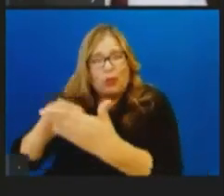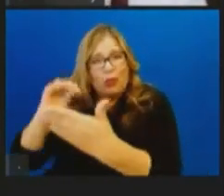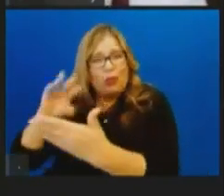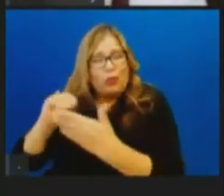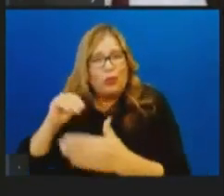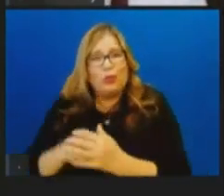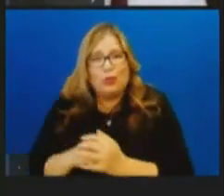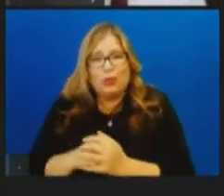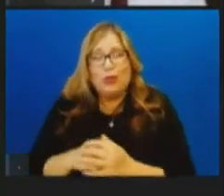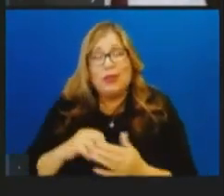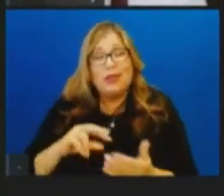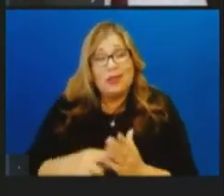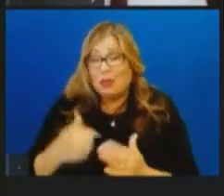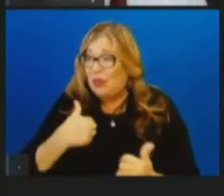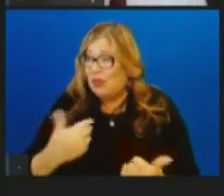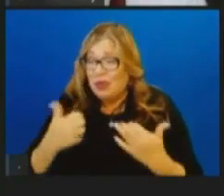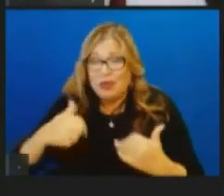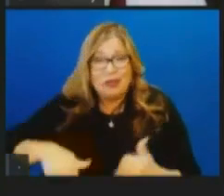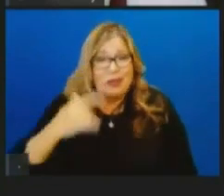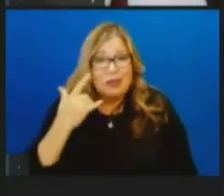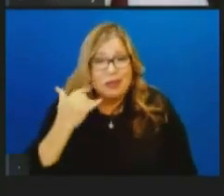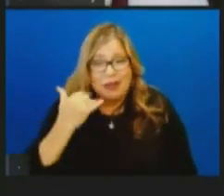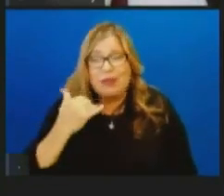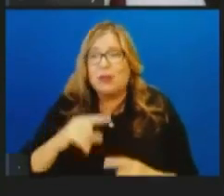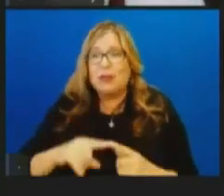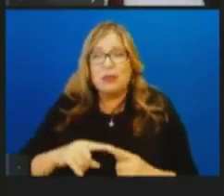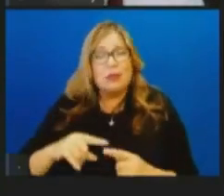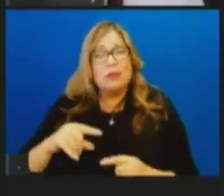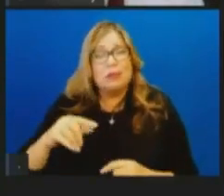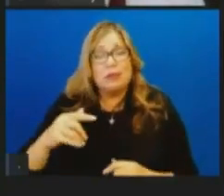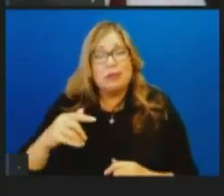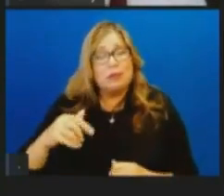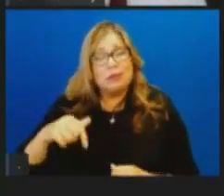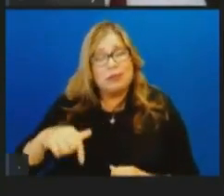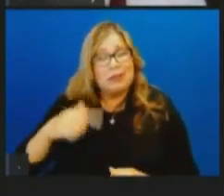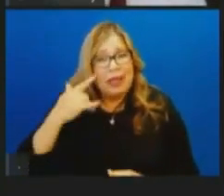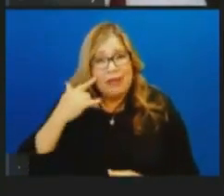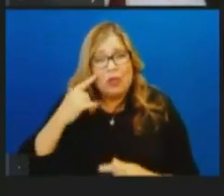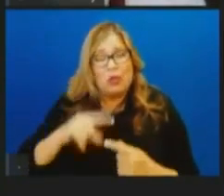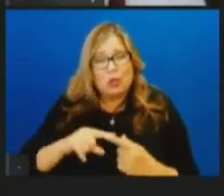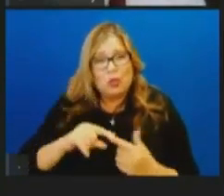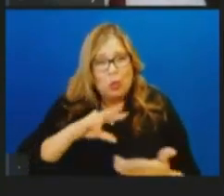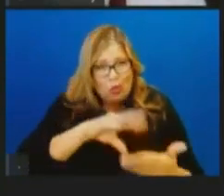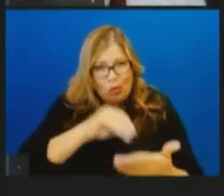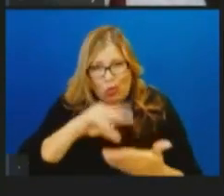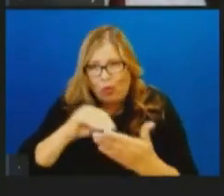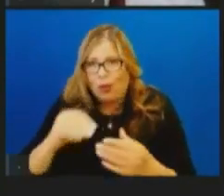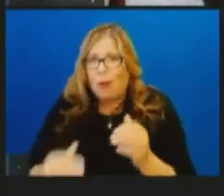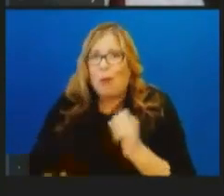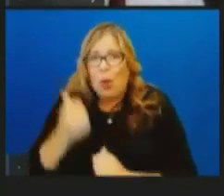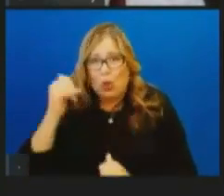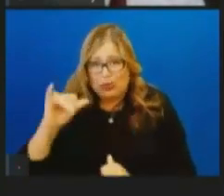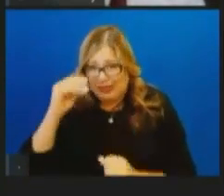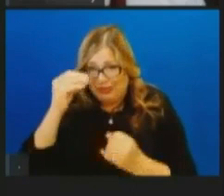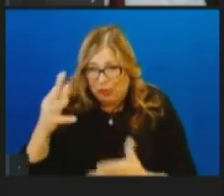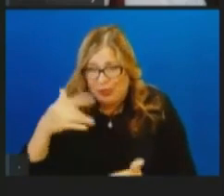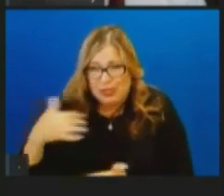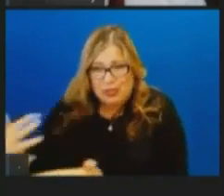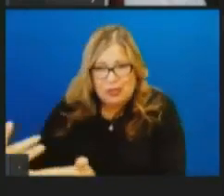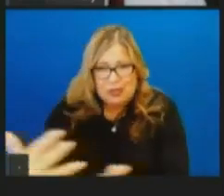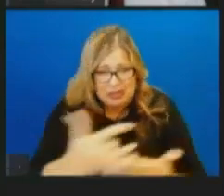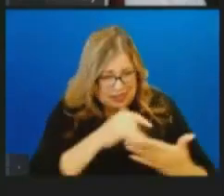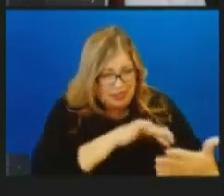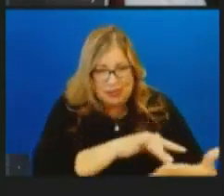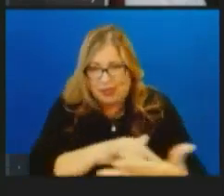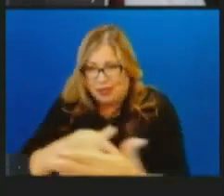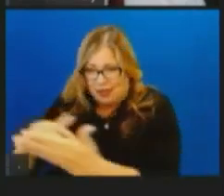I often talk about how I want California to be one of the states that learns the most and the fastest, that we have